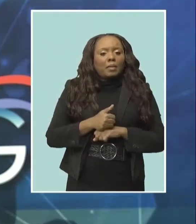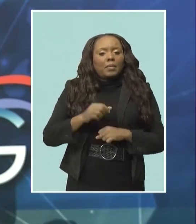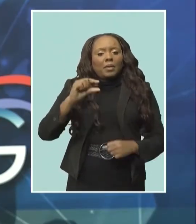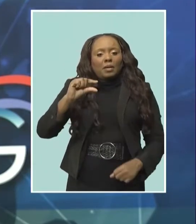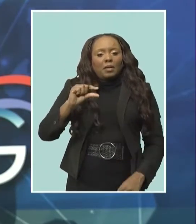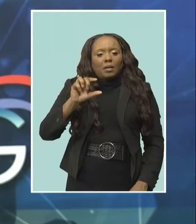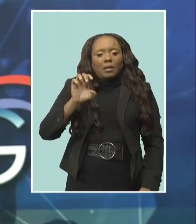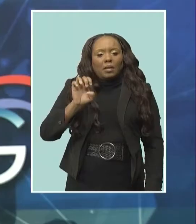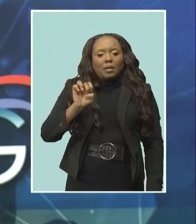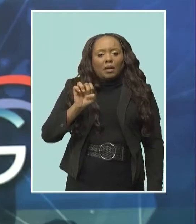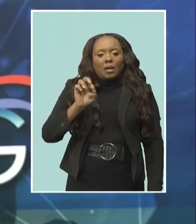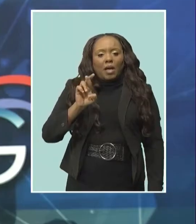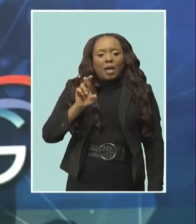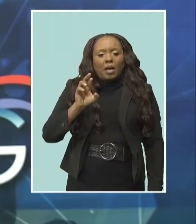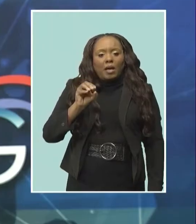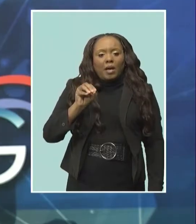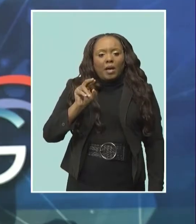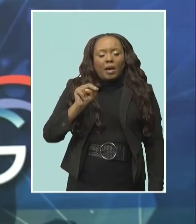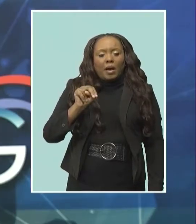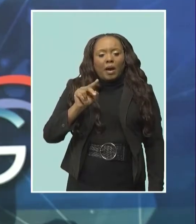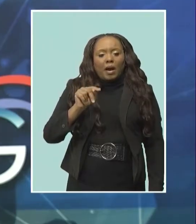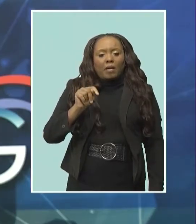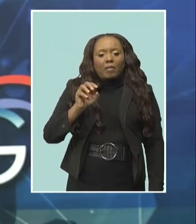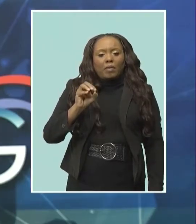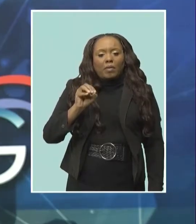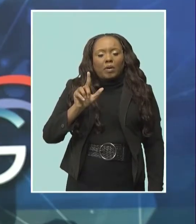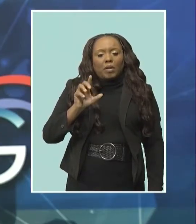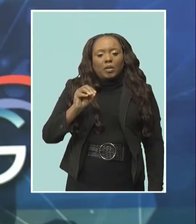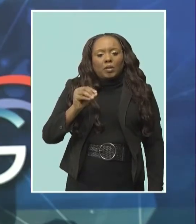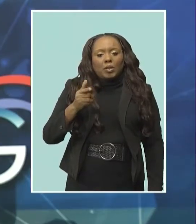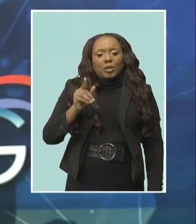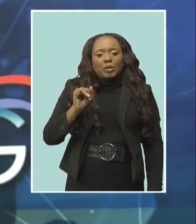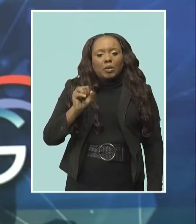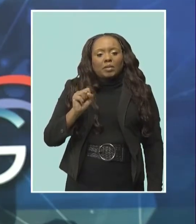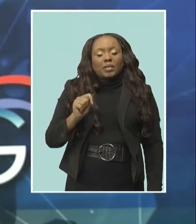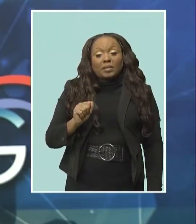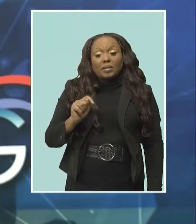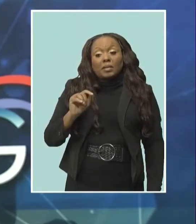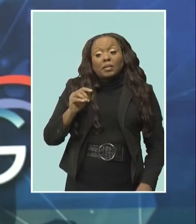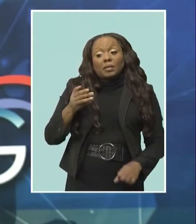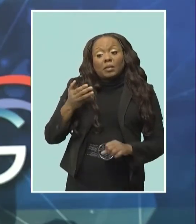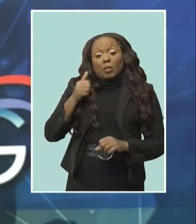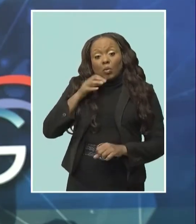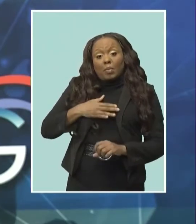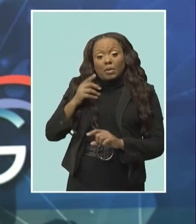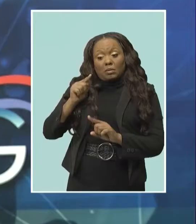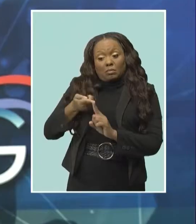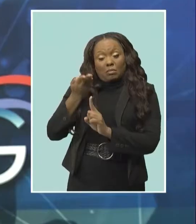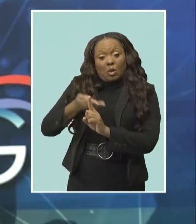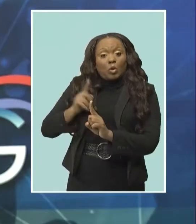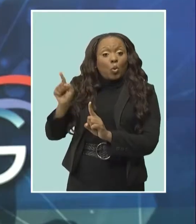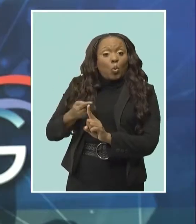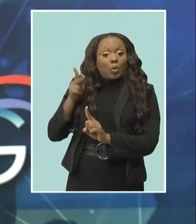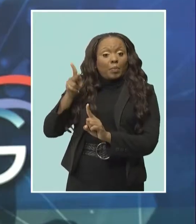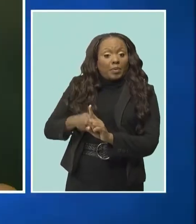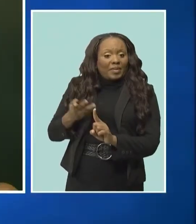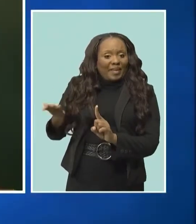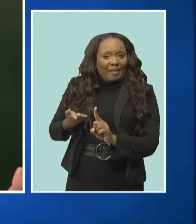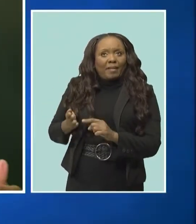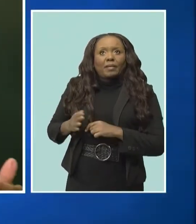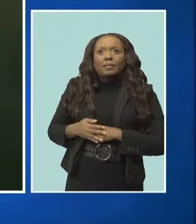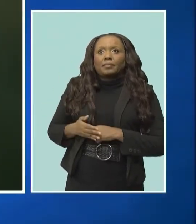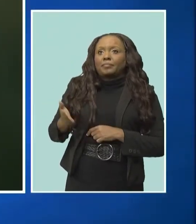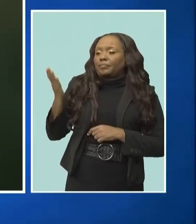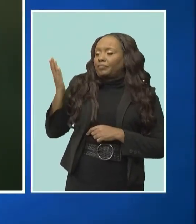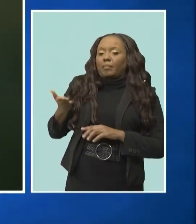Lana Husbands. In an exclusive interview with CBC News, she told Trevor Thorpe about the plans. Before discussing